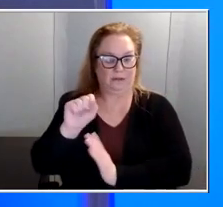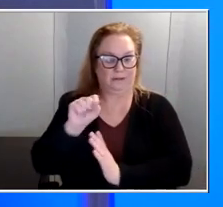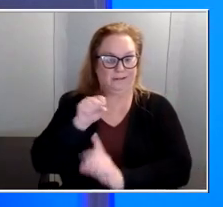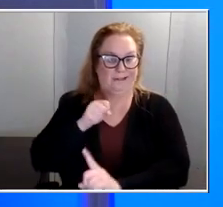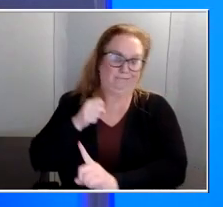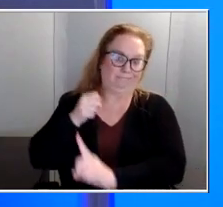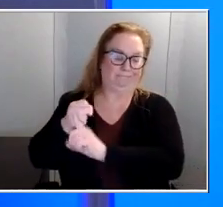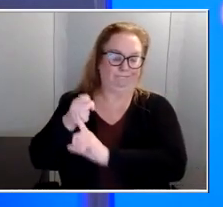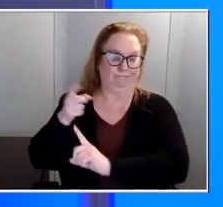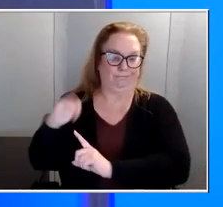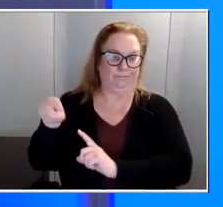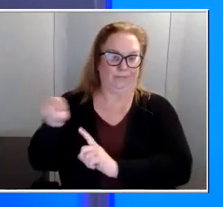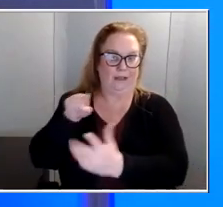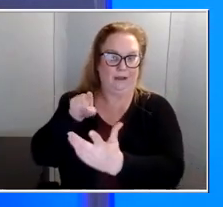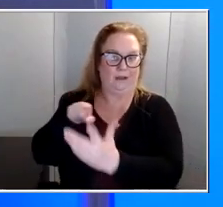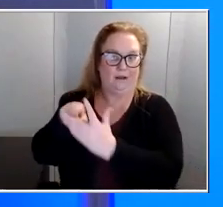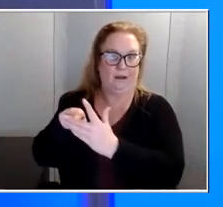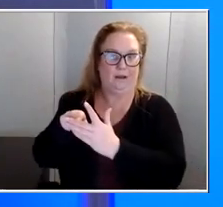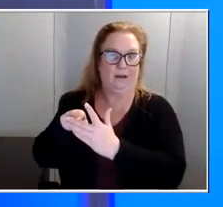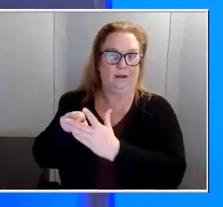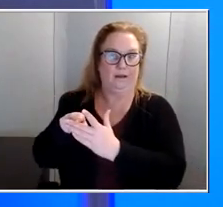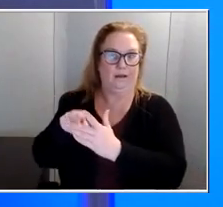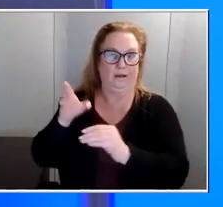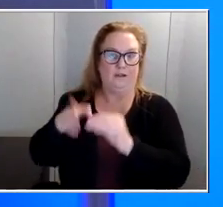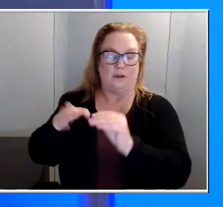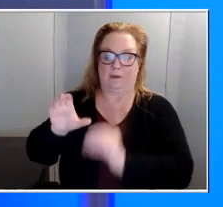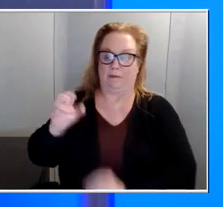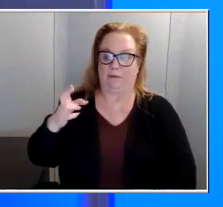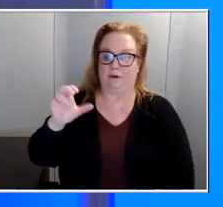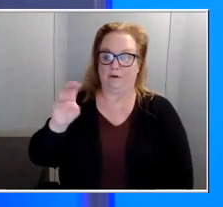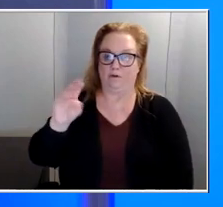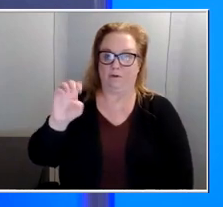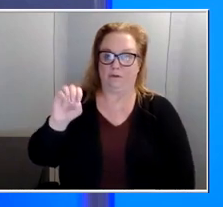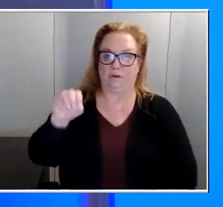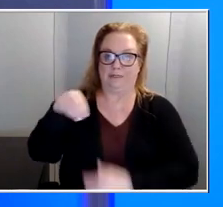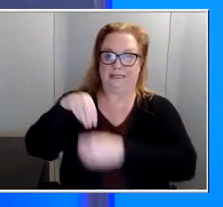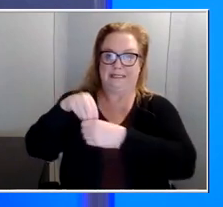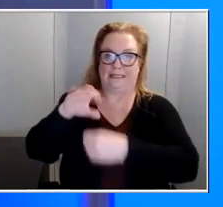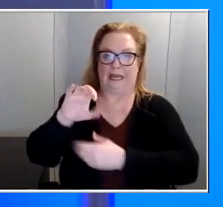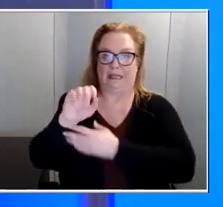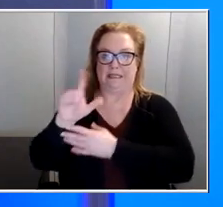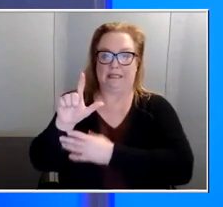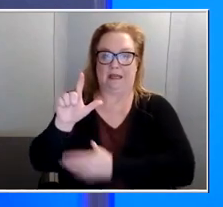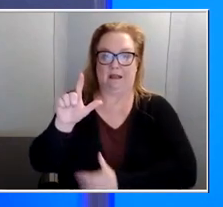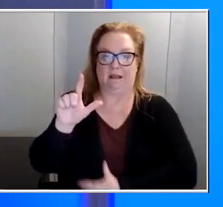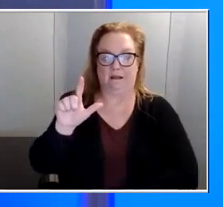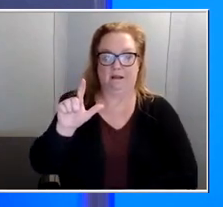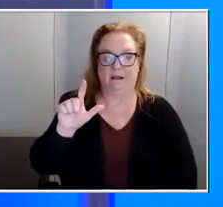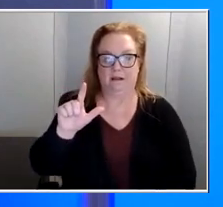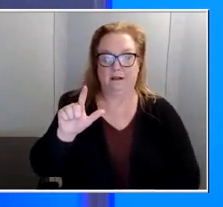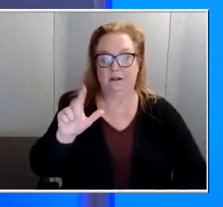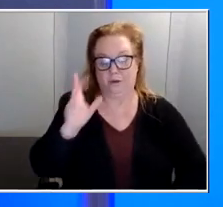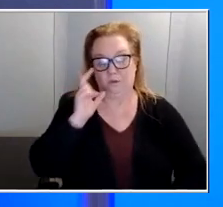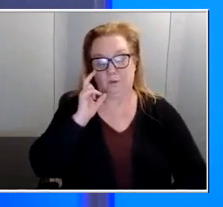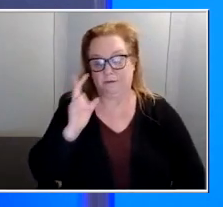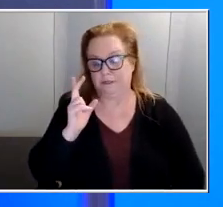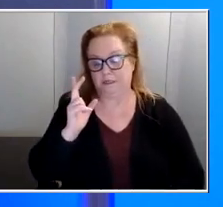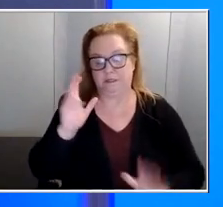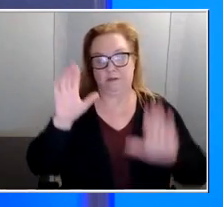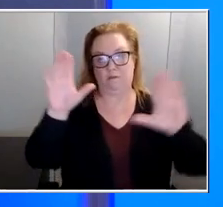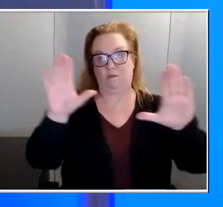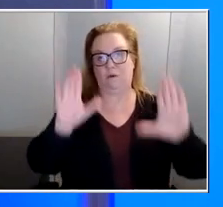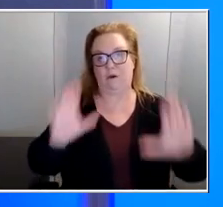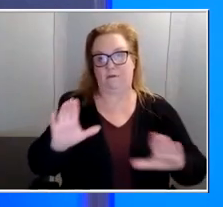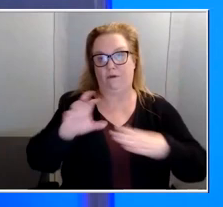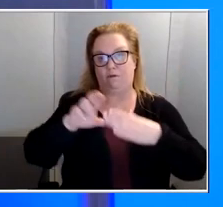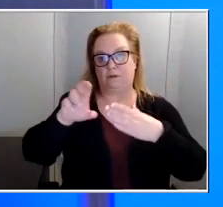race through that hole and chop up the chromosomes inside of the cell. And we've seen some remarkable results,